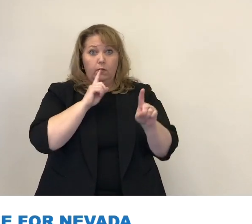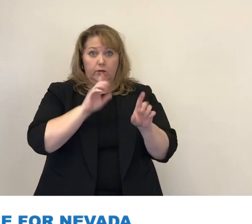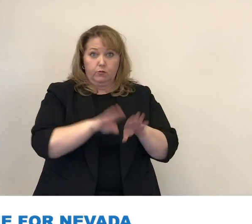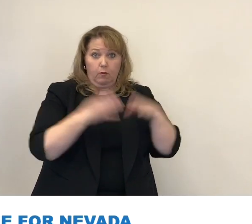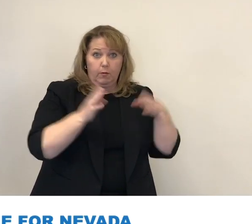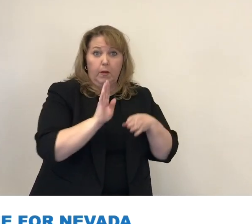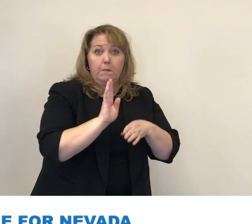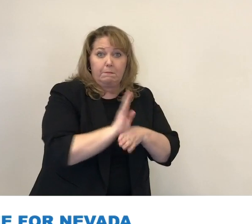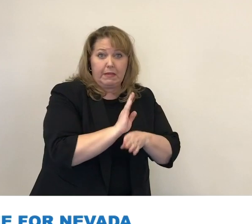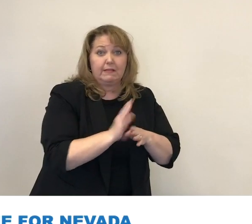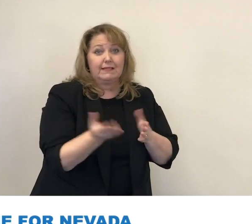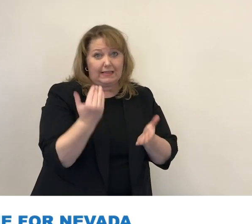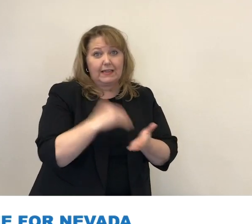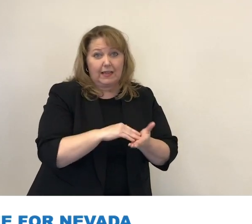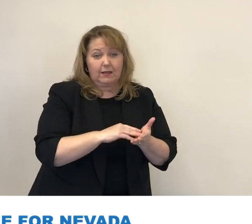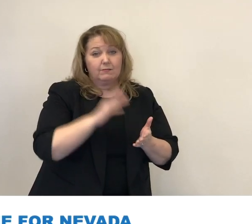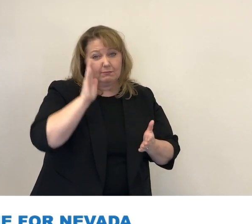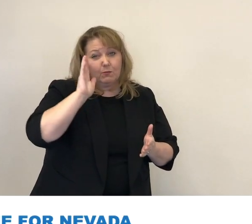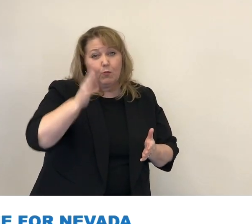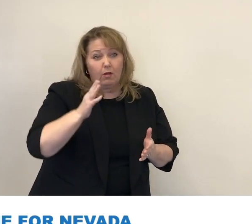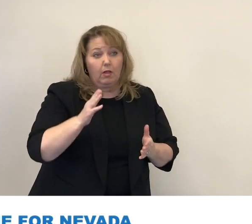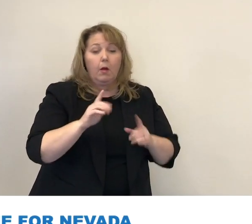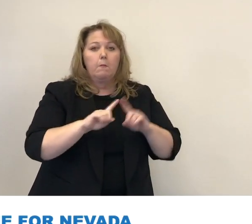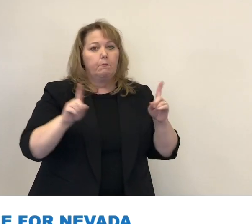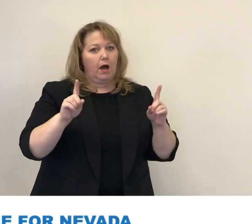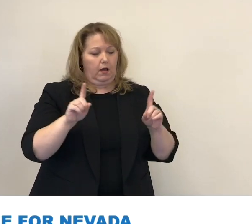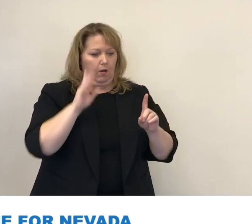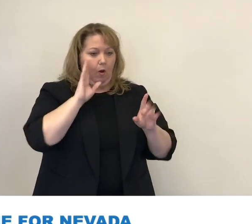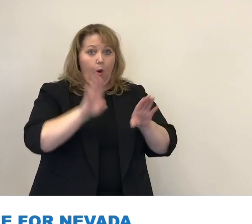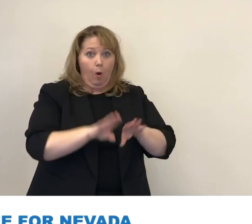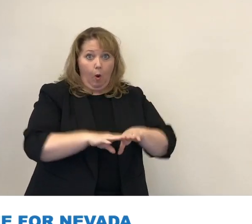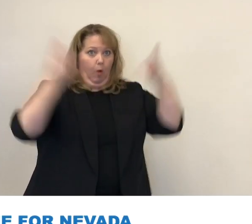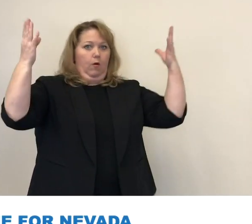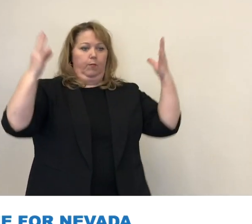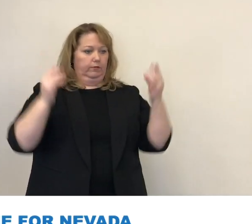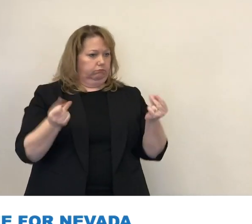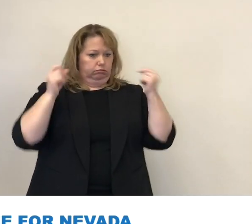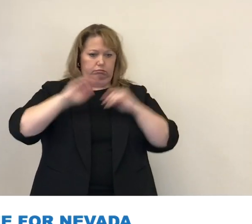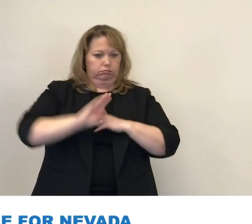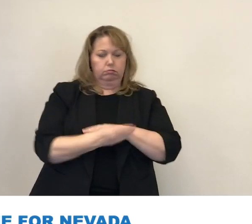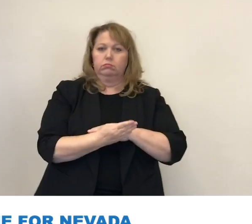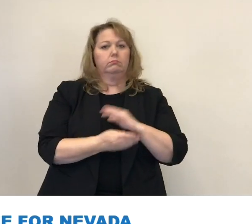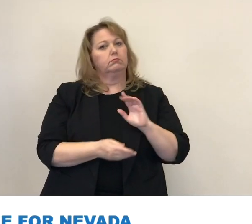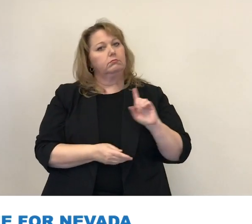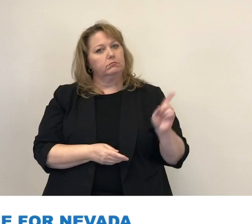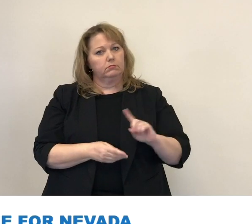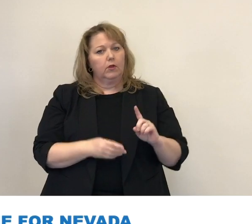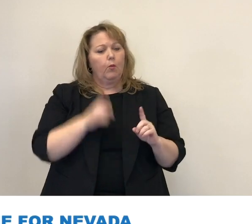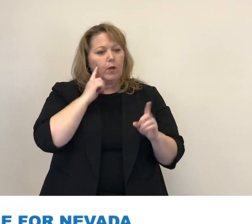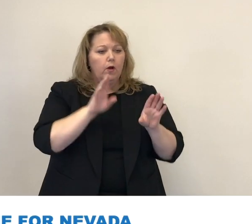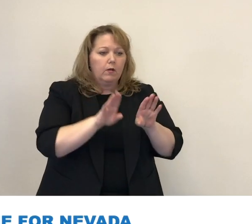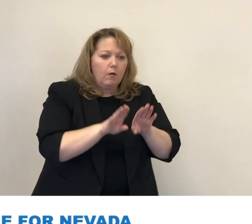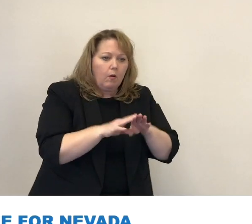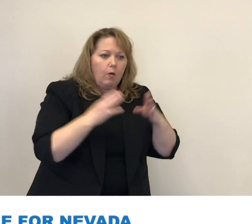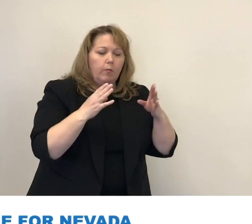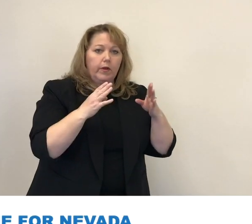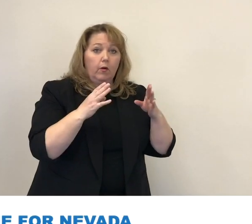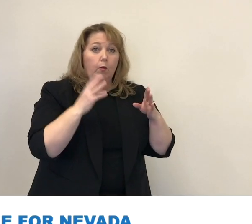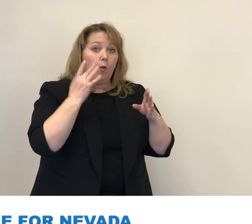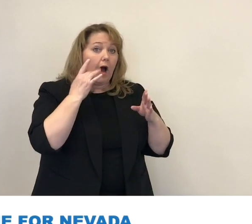one that will focus on putting the health and safety of Nevadans first and sets us up for a strong